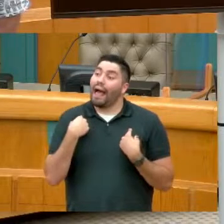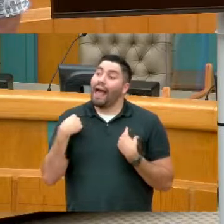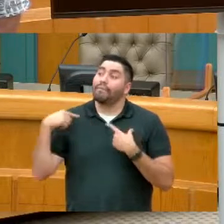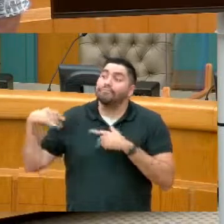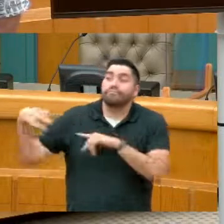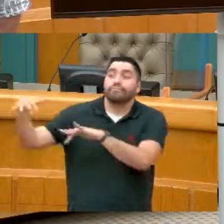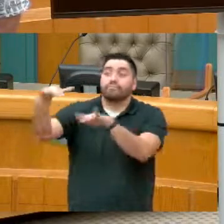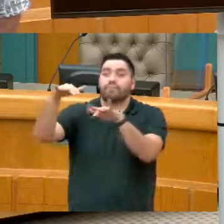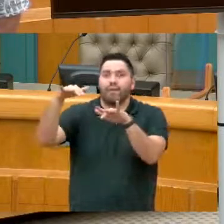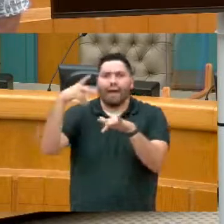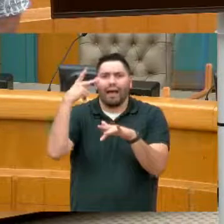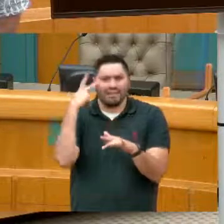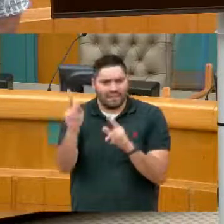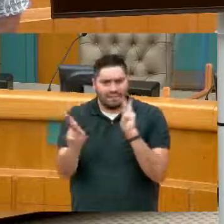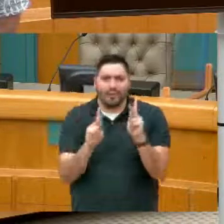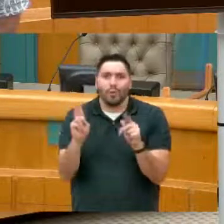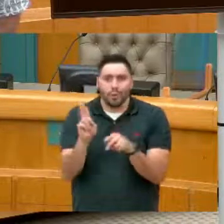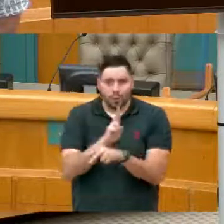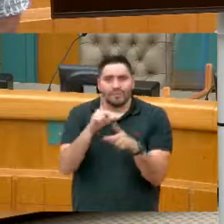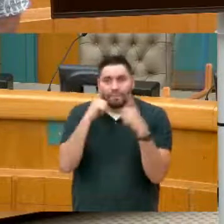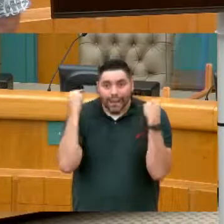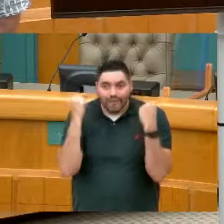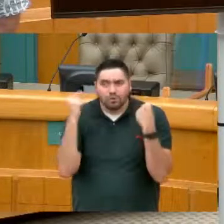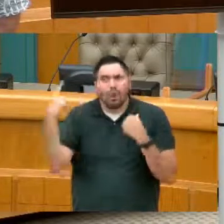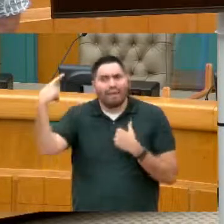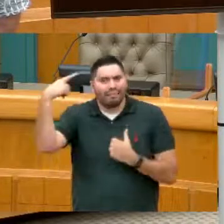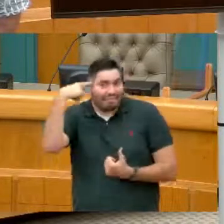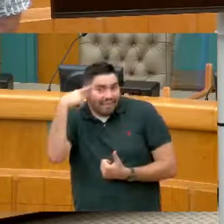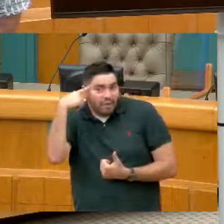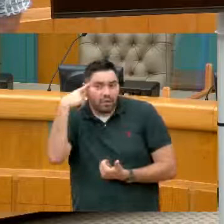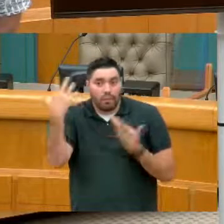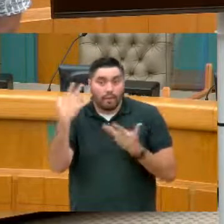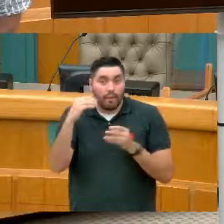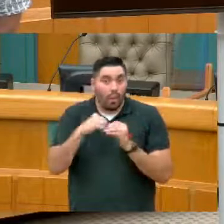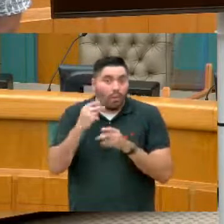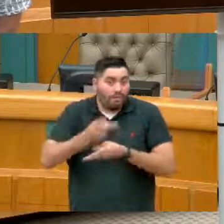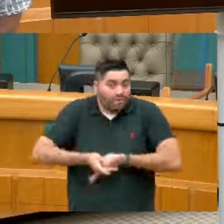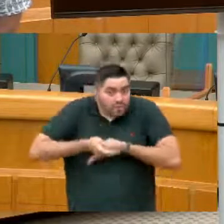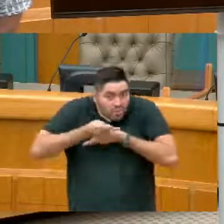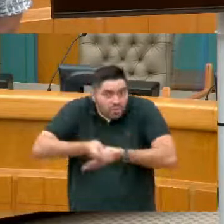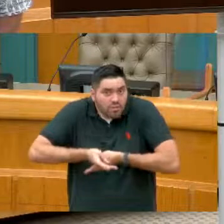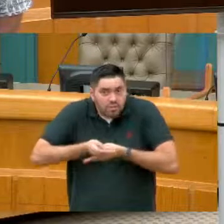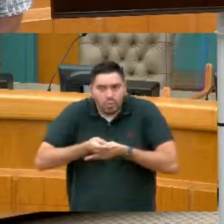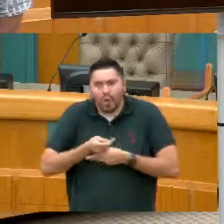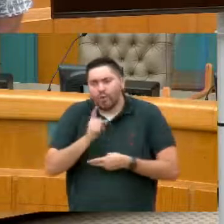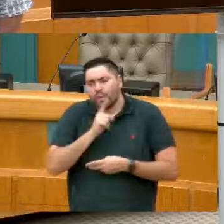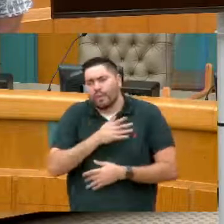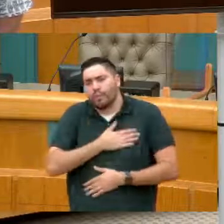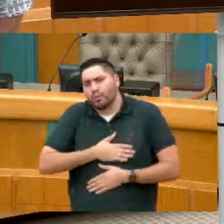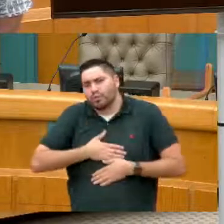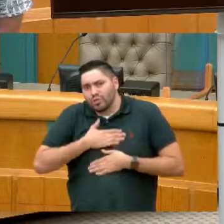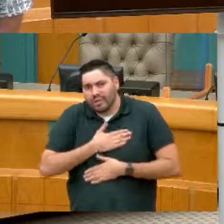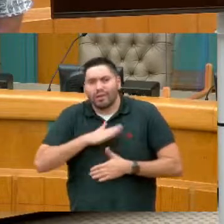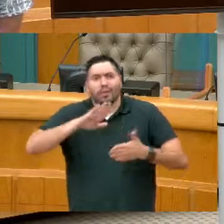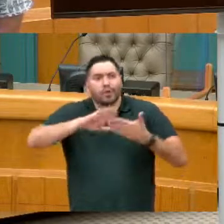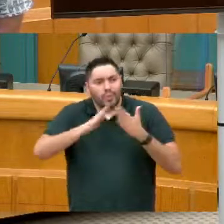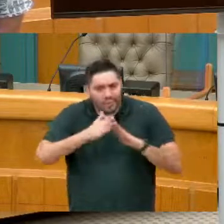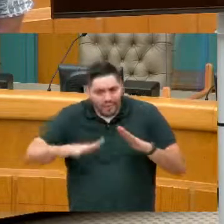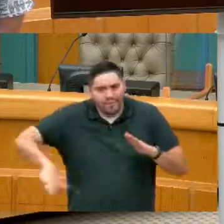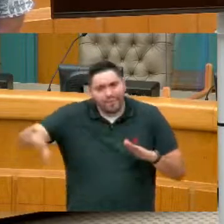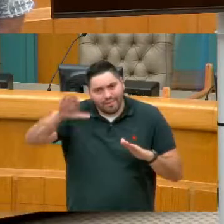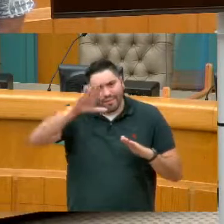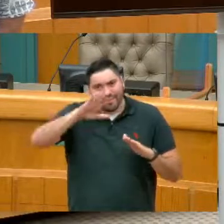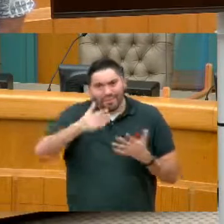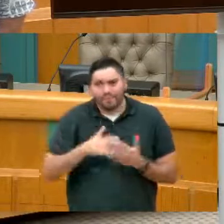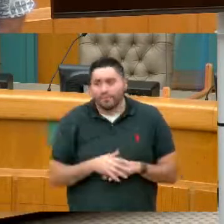have solidarity, then you start seeing spikes, just everywhere. And so that's what we're looking for. But